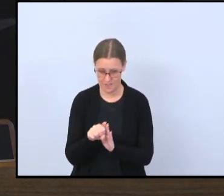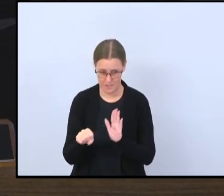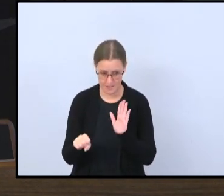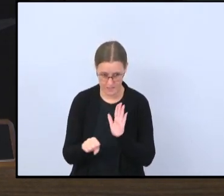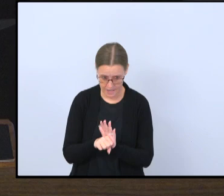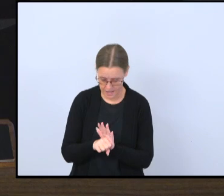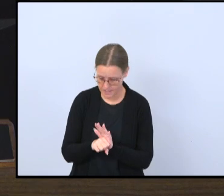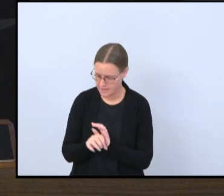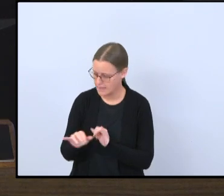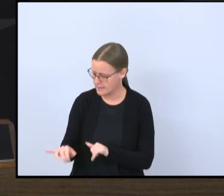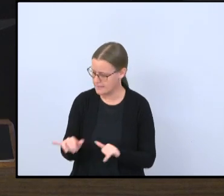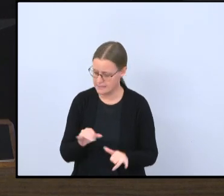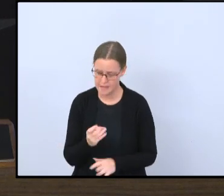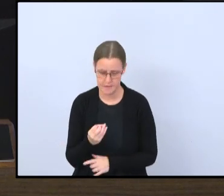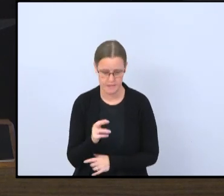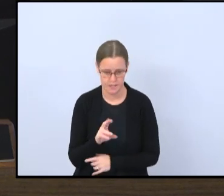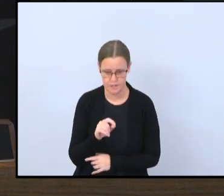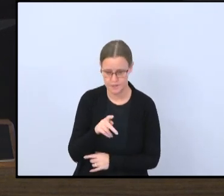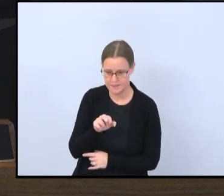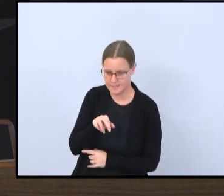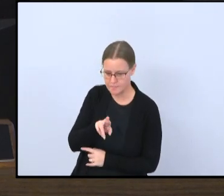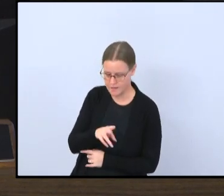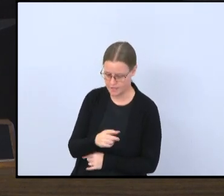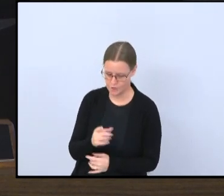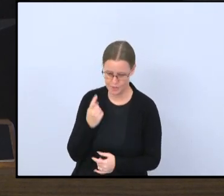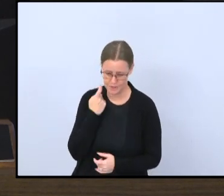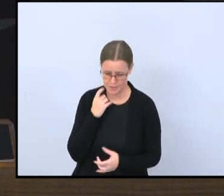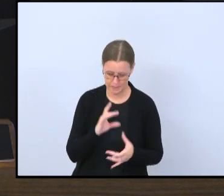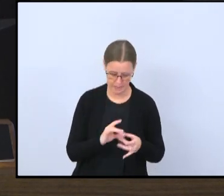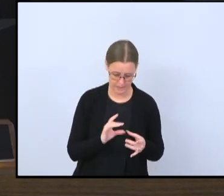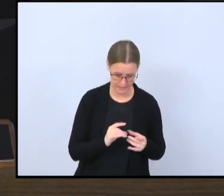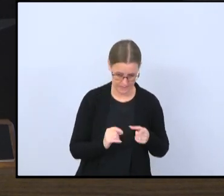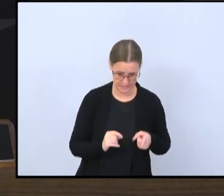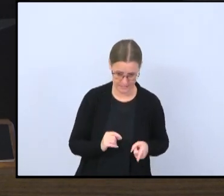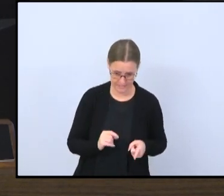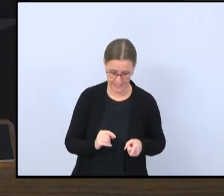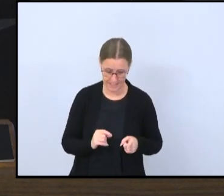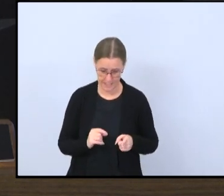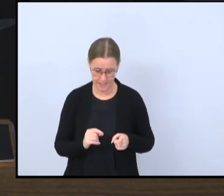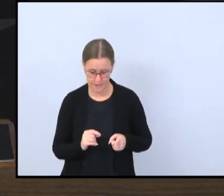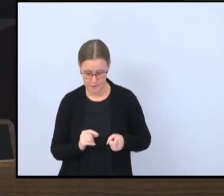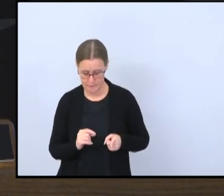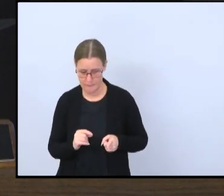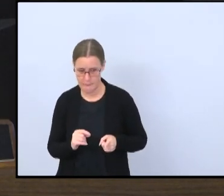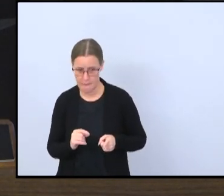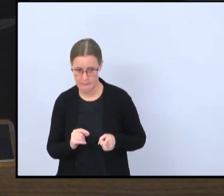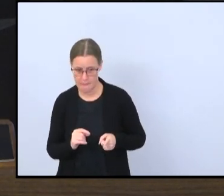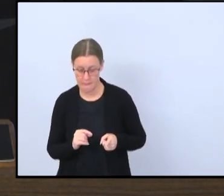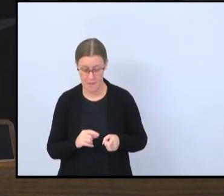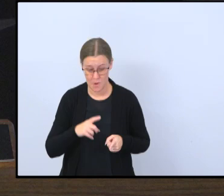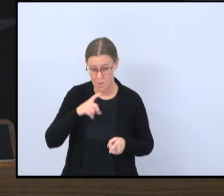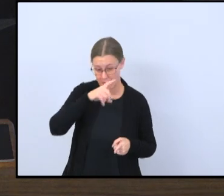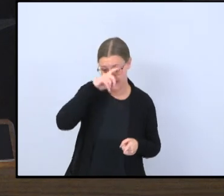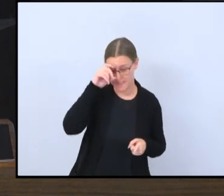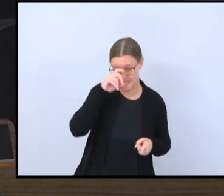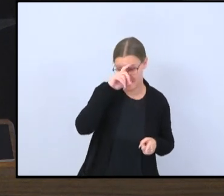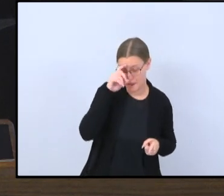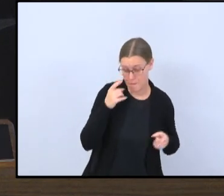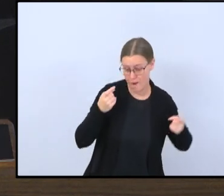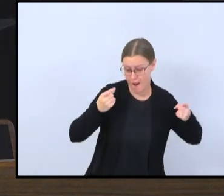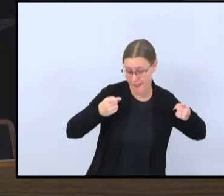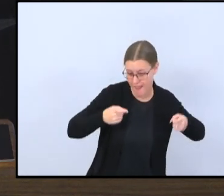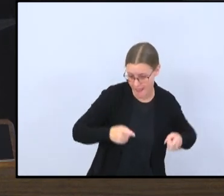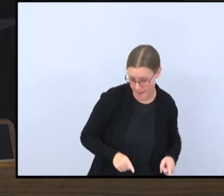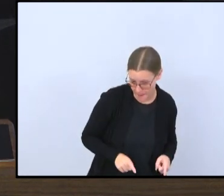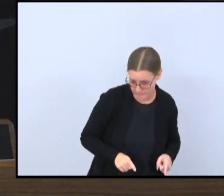Dr. Spicer said, they changed the scoring mechanism during the summer after kids